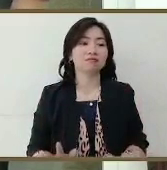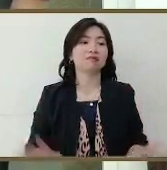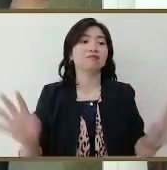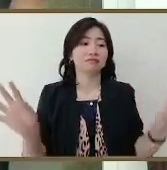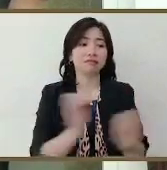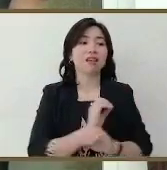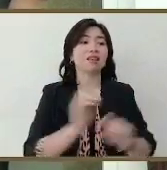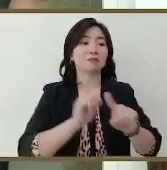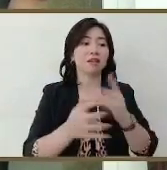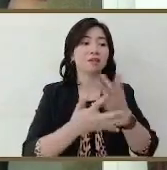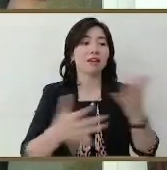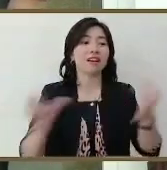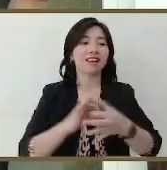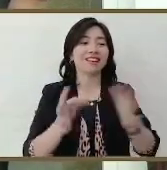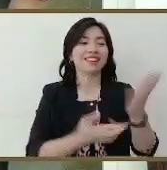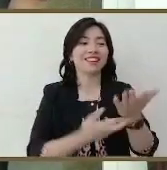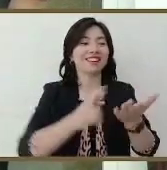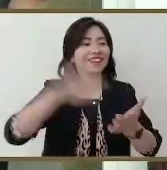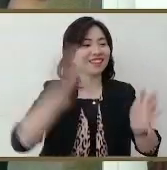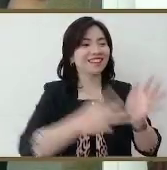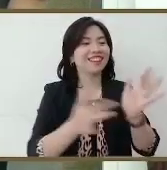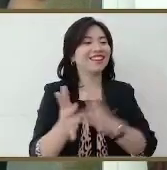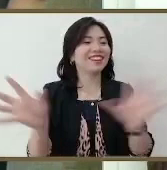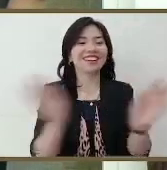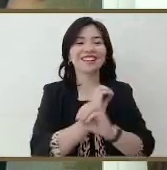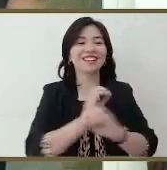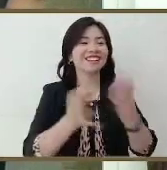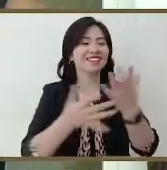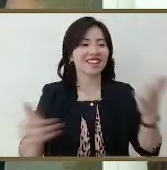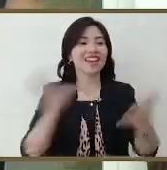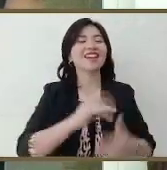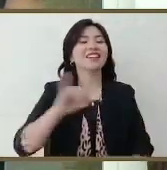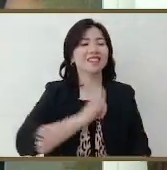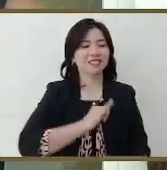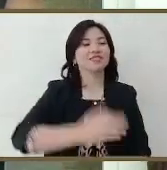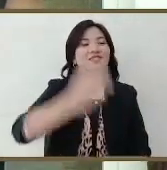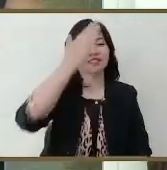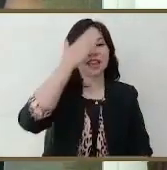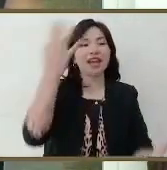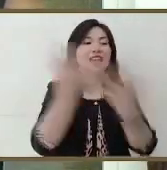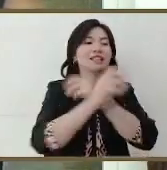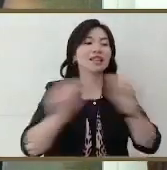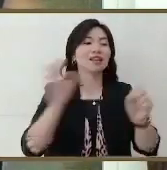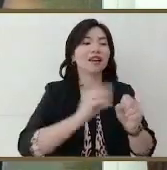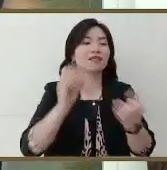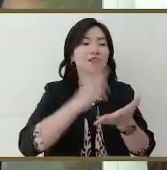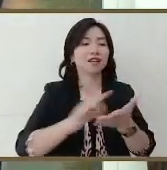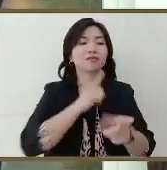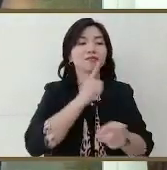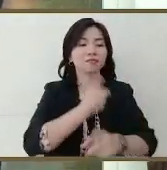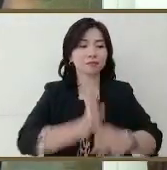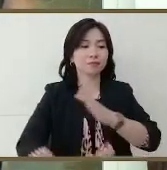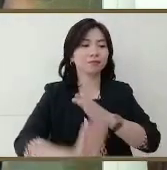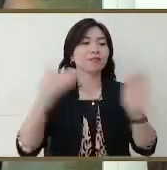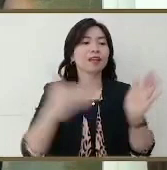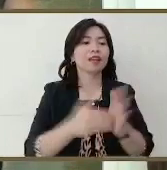snow. Nothing but the blood of the risen Lamb. Nothing but the blood, and I know I am saved and forgiven,